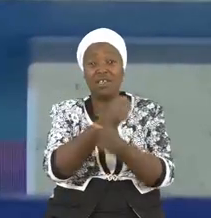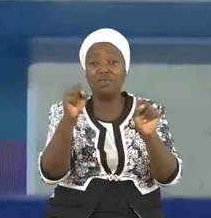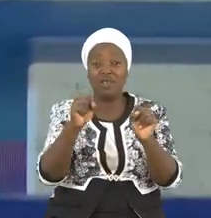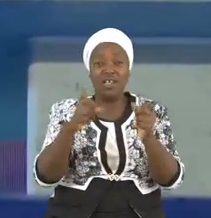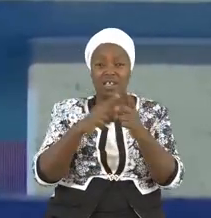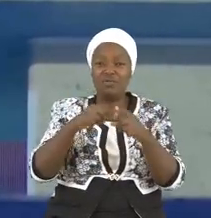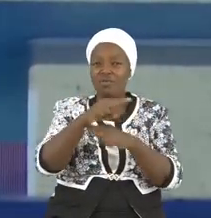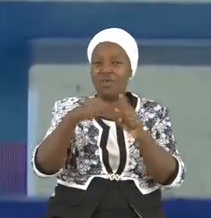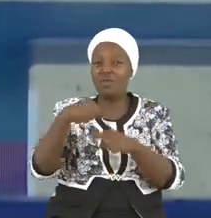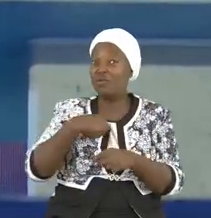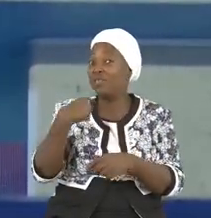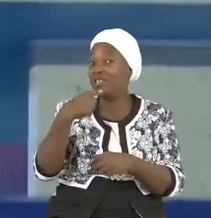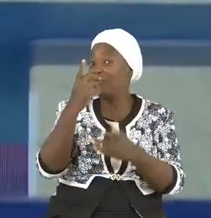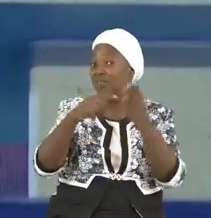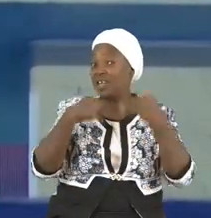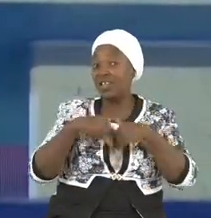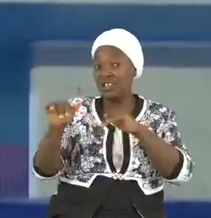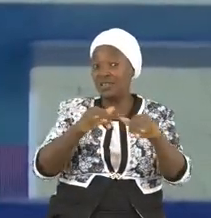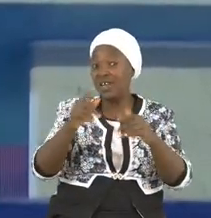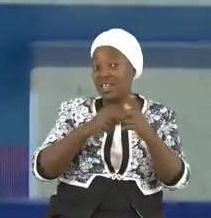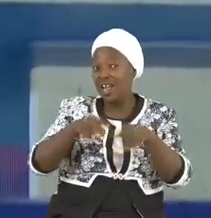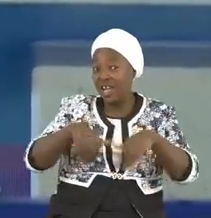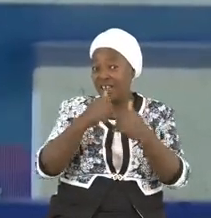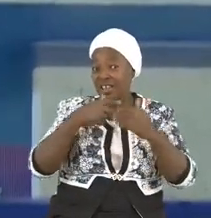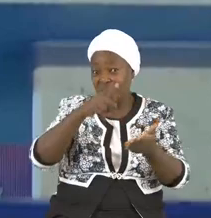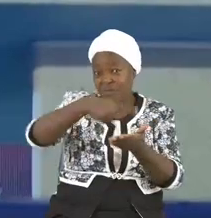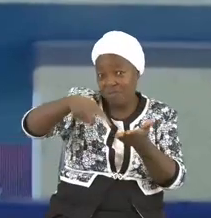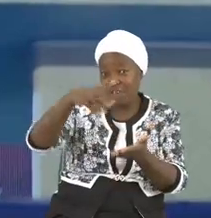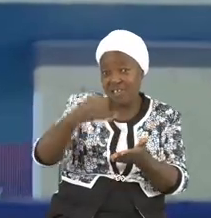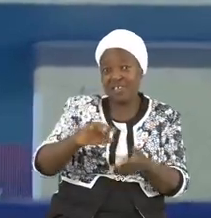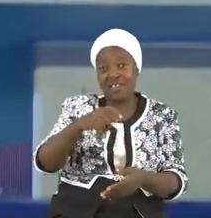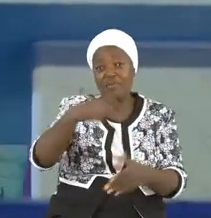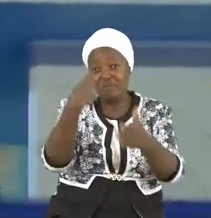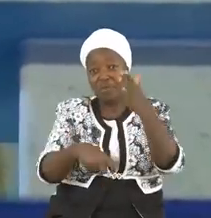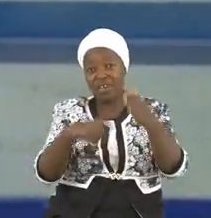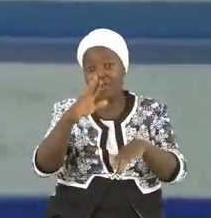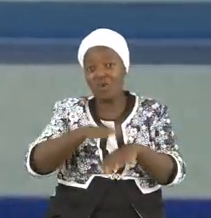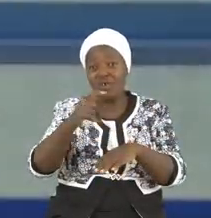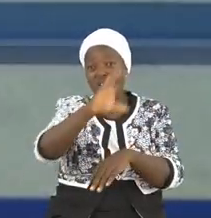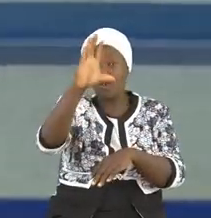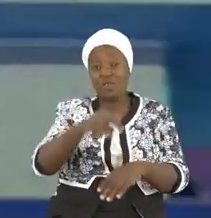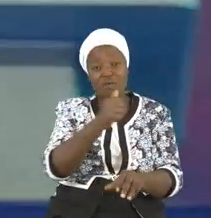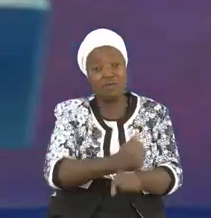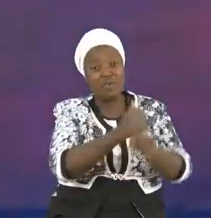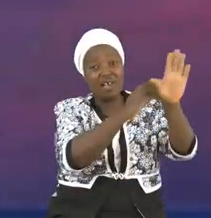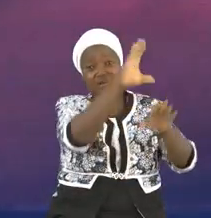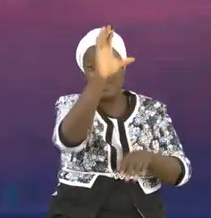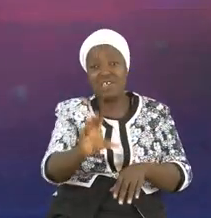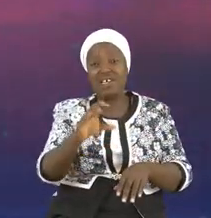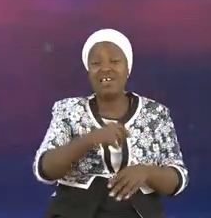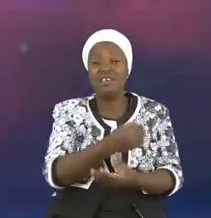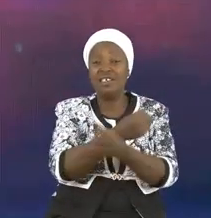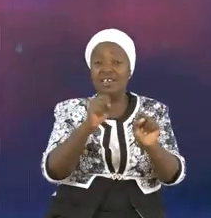what he has done, how he has paid the price on the cross of Calvary, redemption and recovery